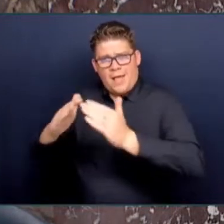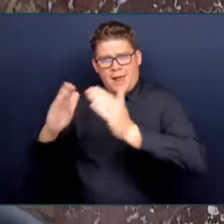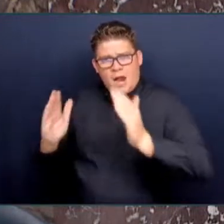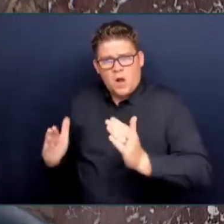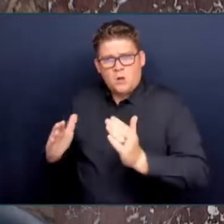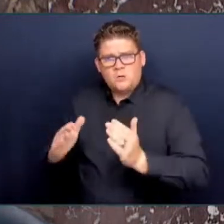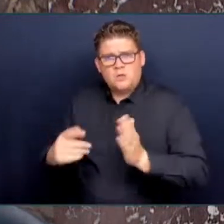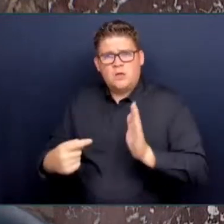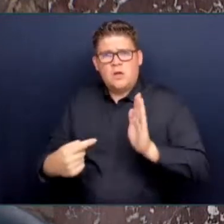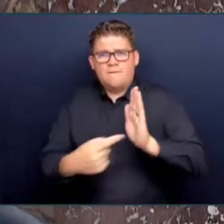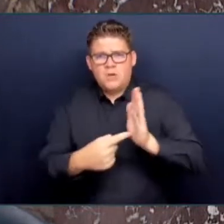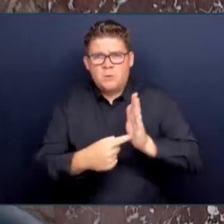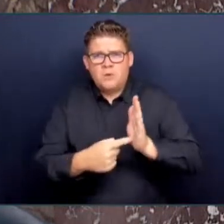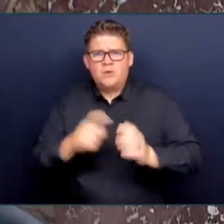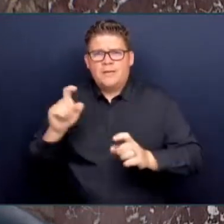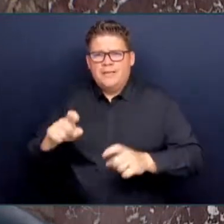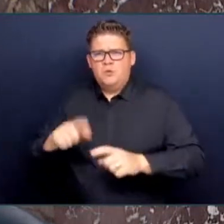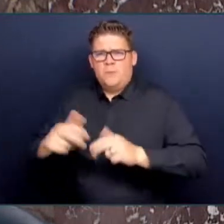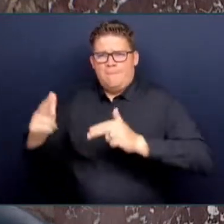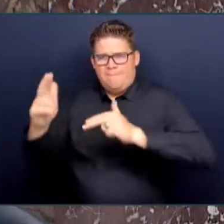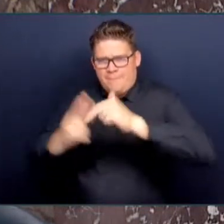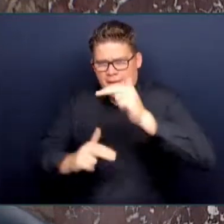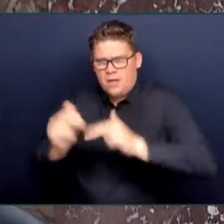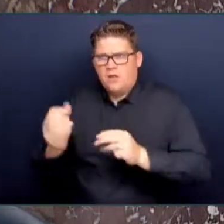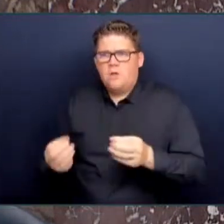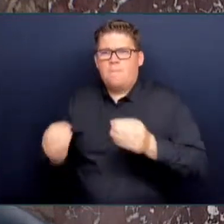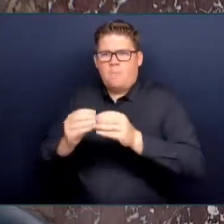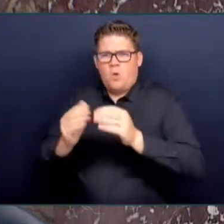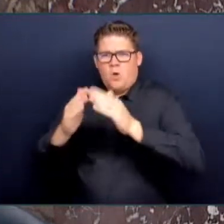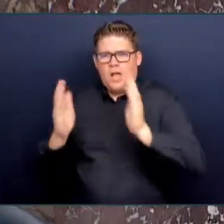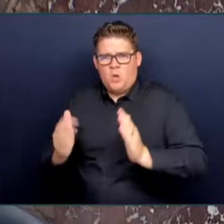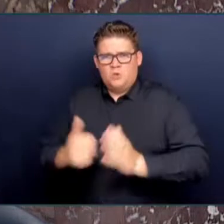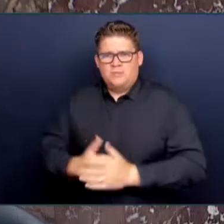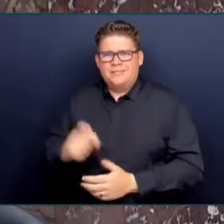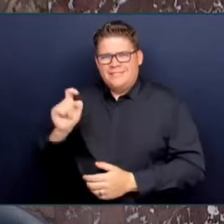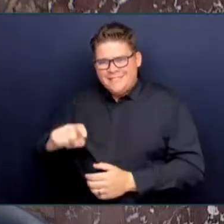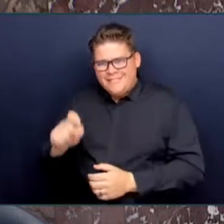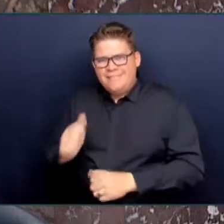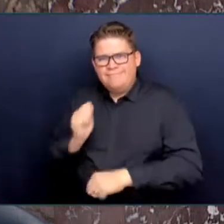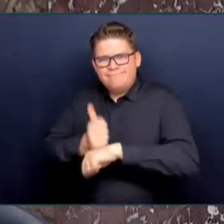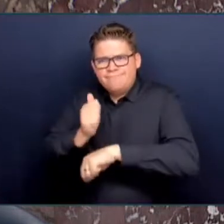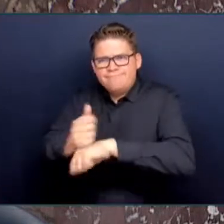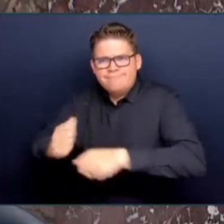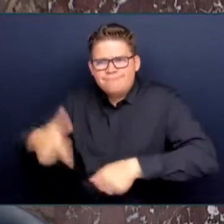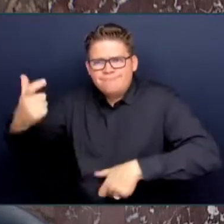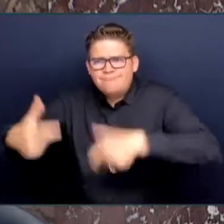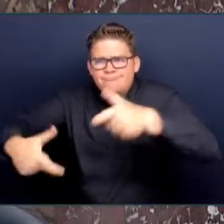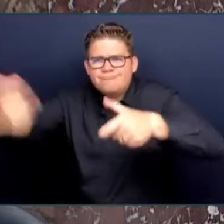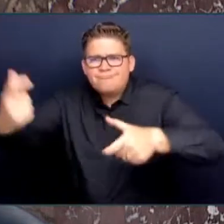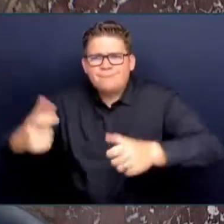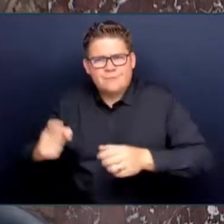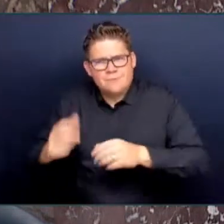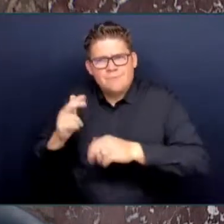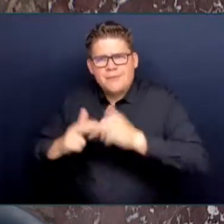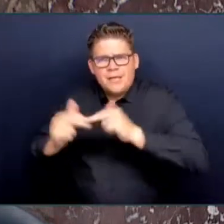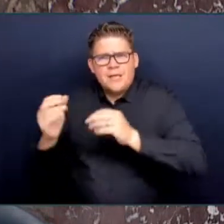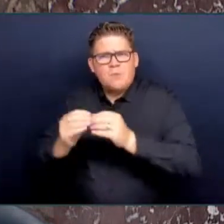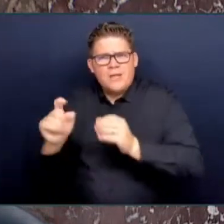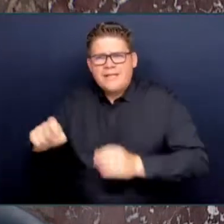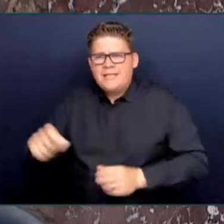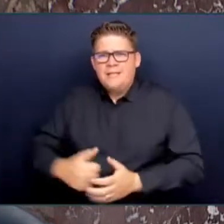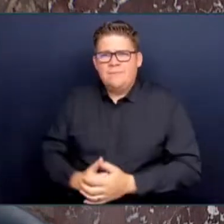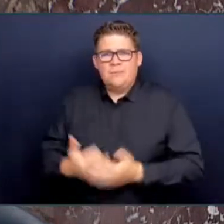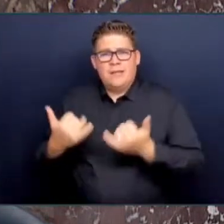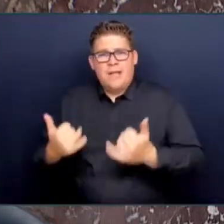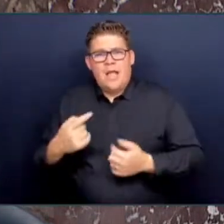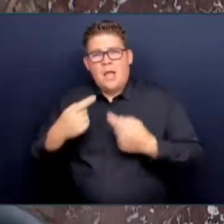And I'm glad that the incoming Premier designate has now recognized in the second term, after overseeing the housing file